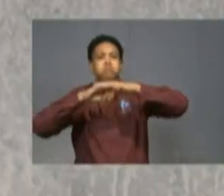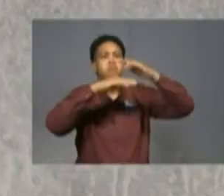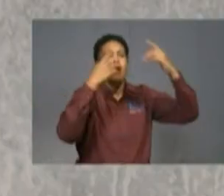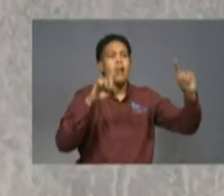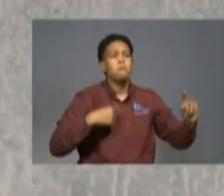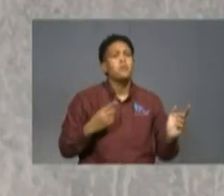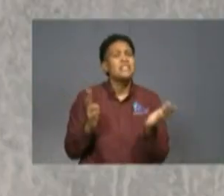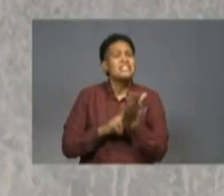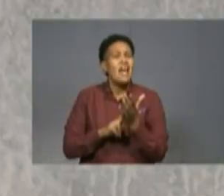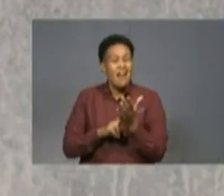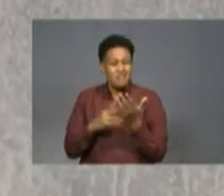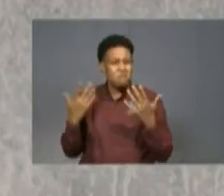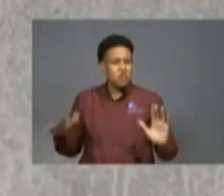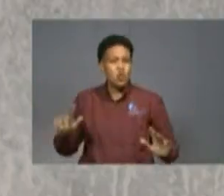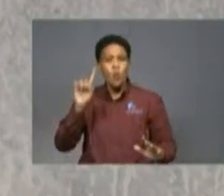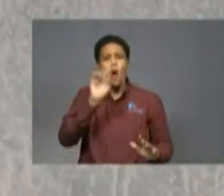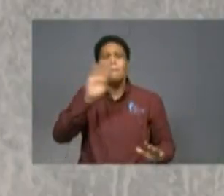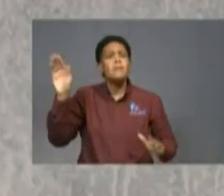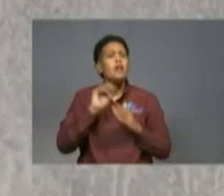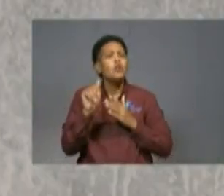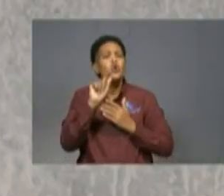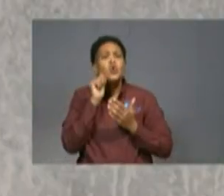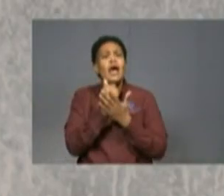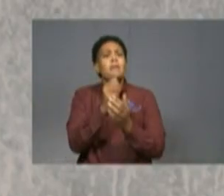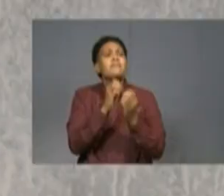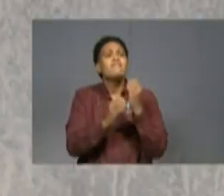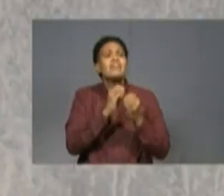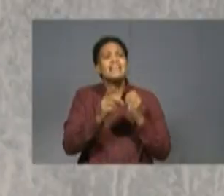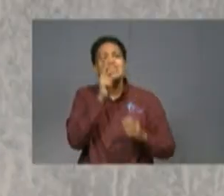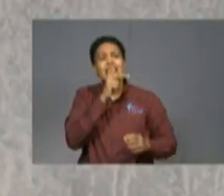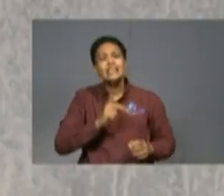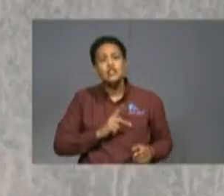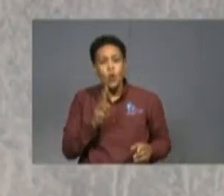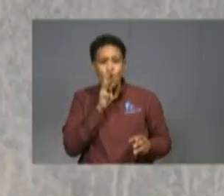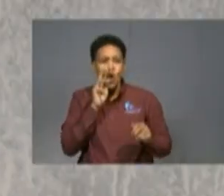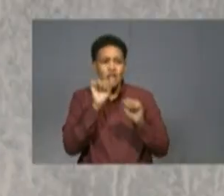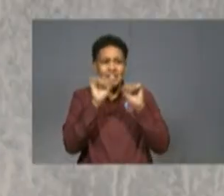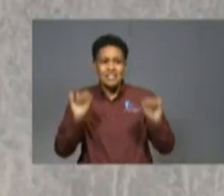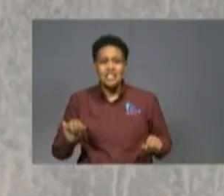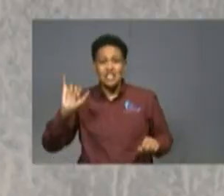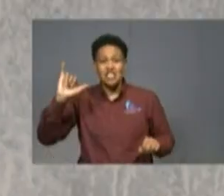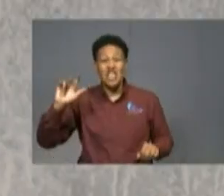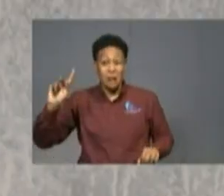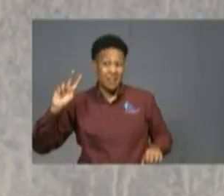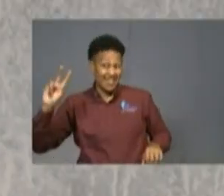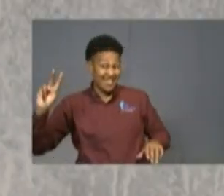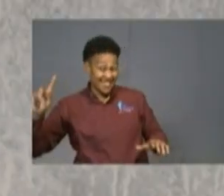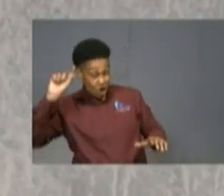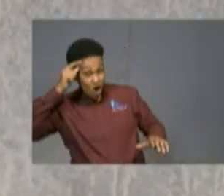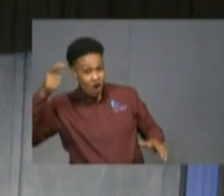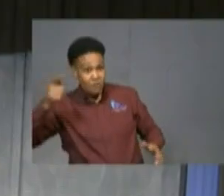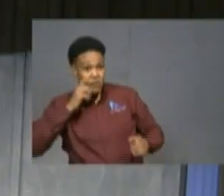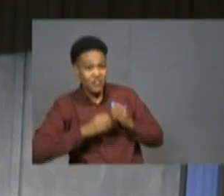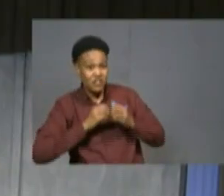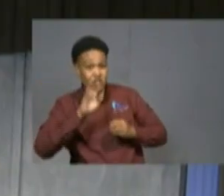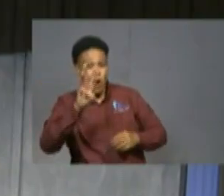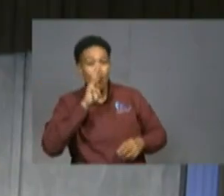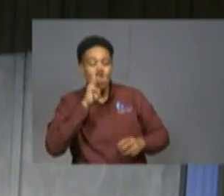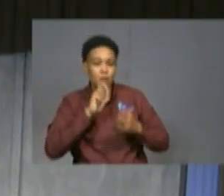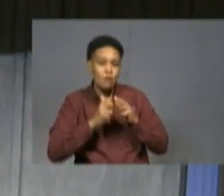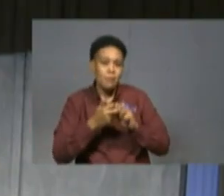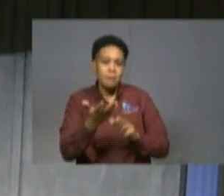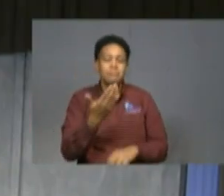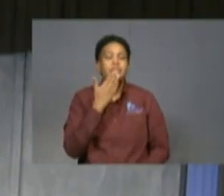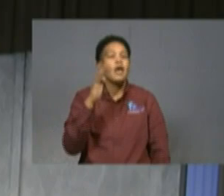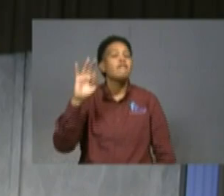$1 billion to help to fix Kingston's water system. The Jamaica Labour Party is the government to fix your water problems. Thank you so much, Mr.